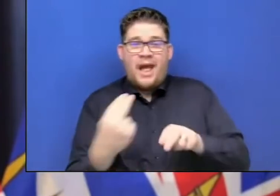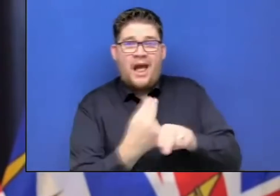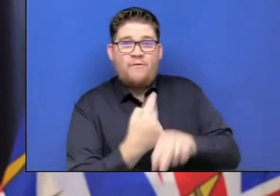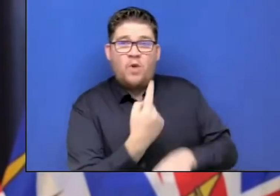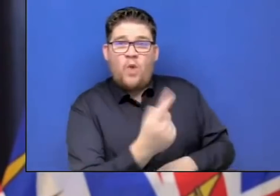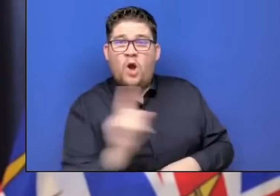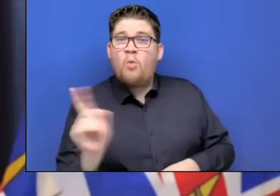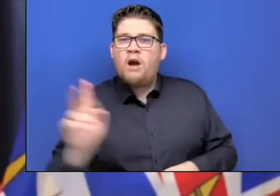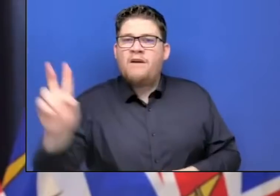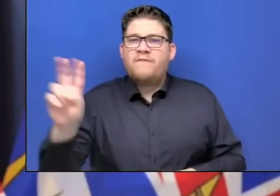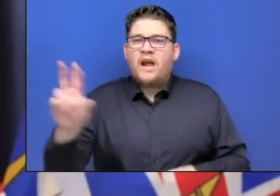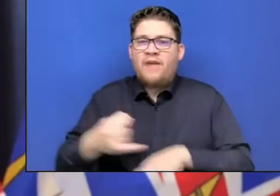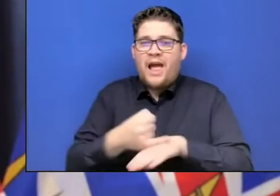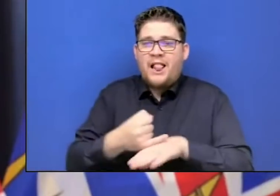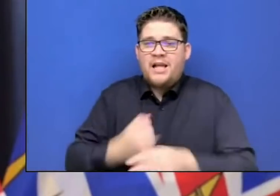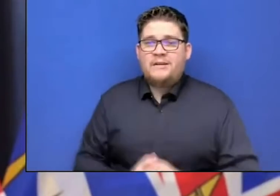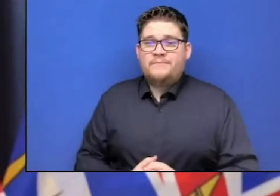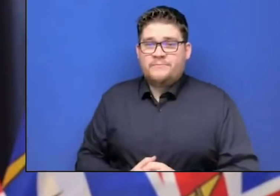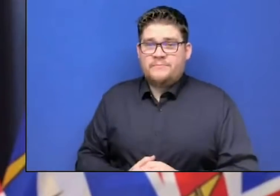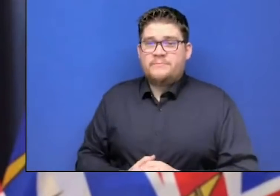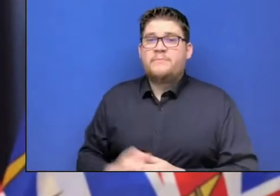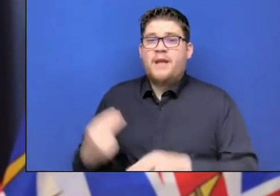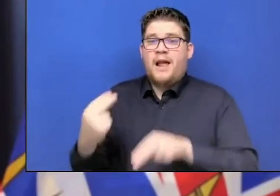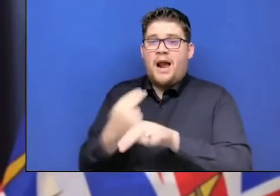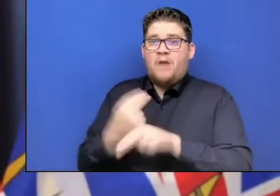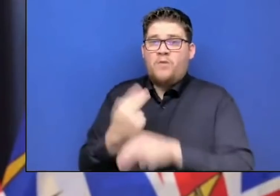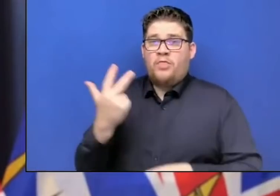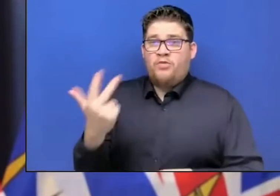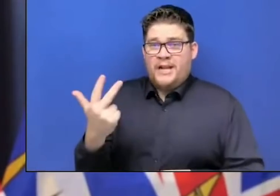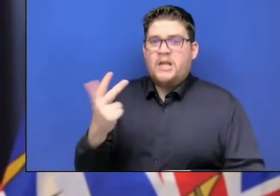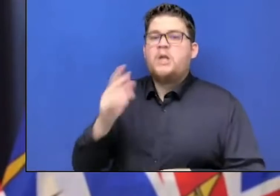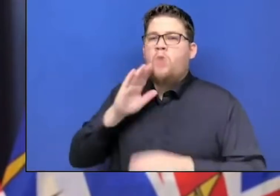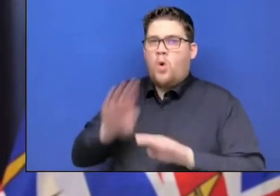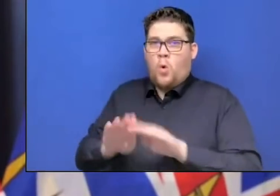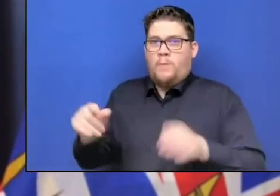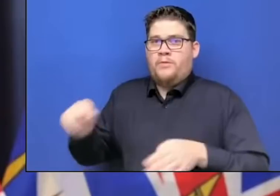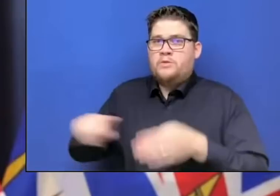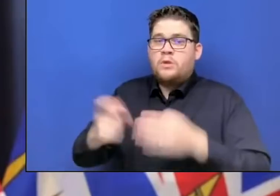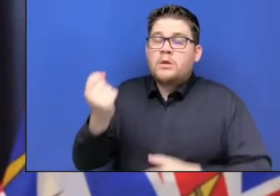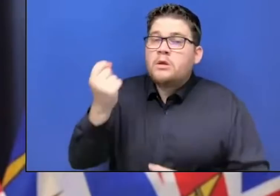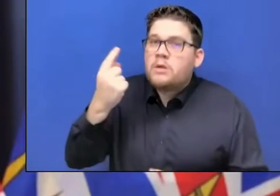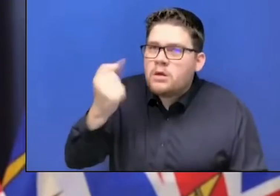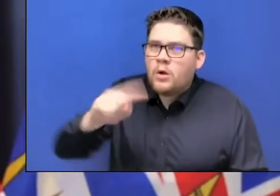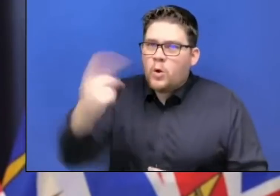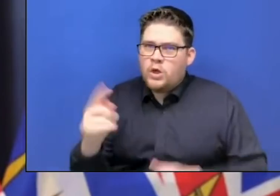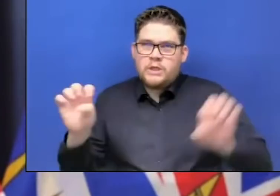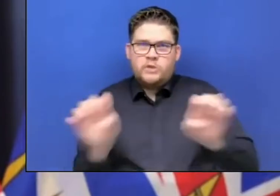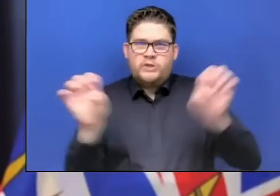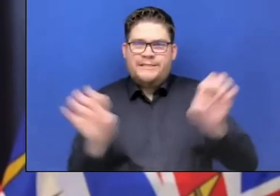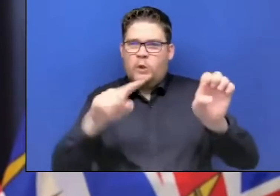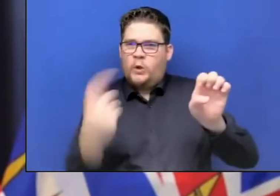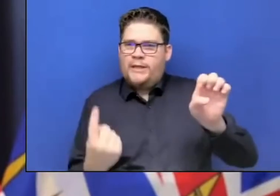of the weekends, will be open to emergency access, and we continue to work to restore full traffic on that route.